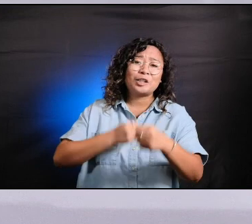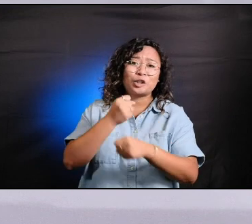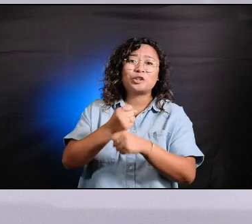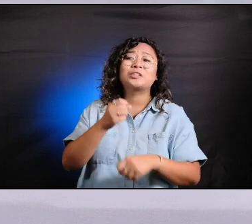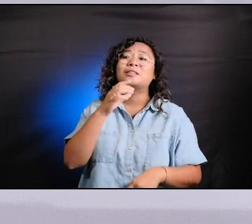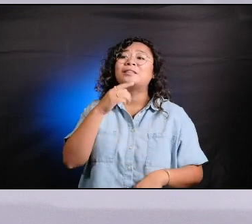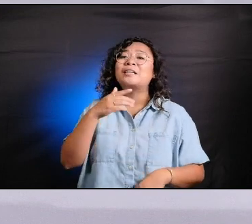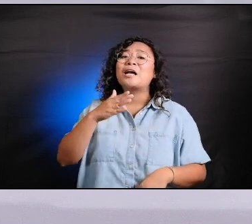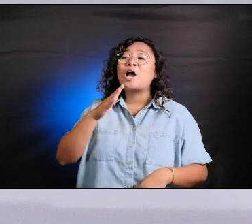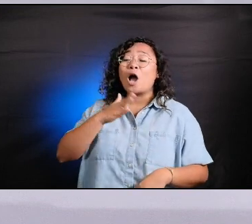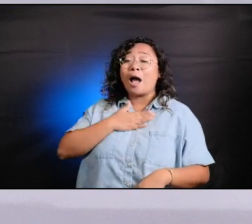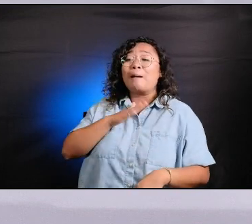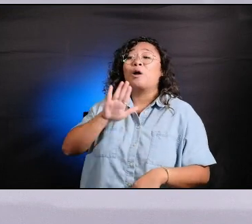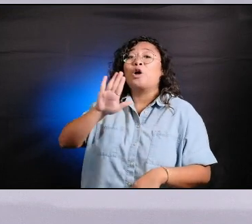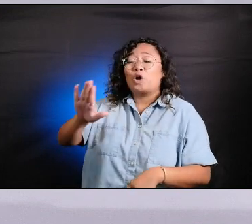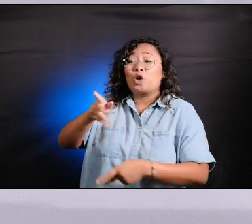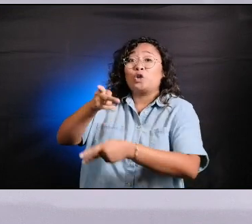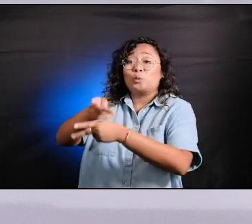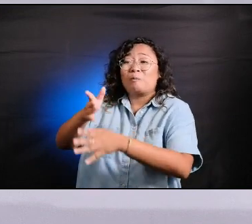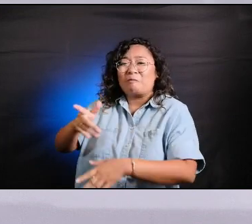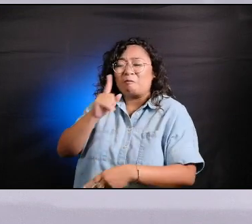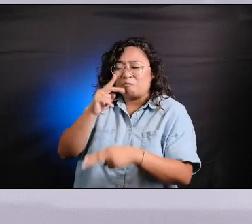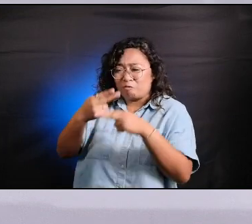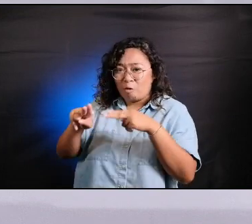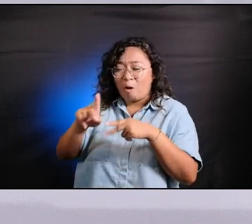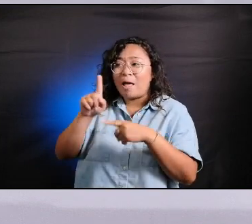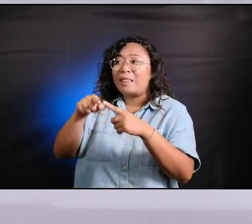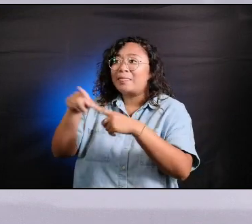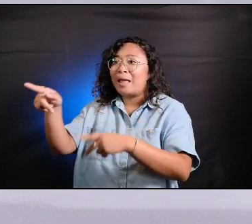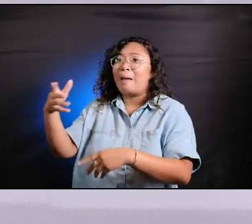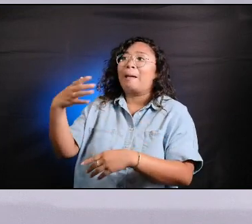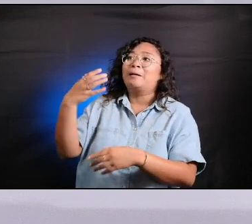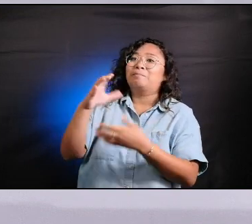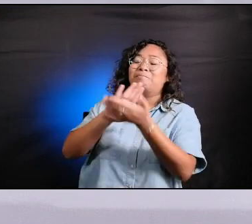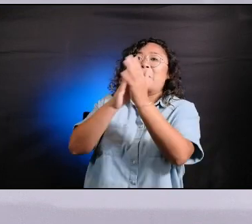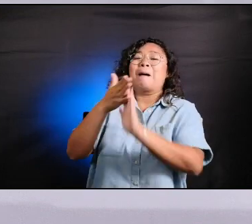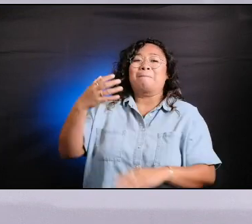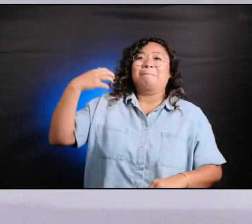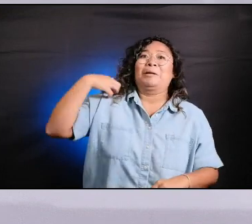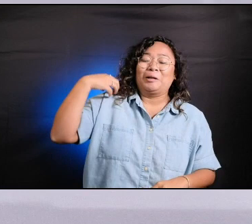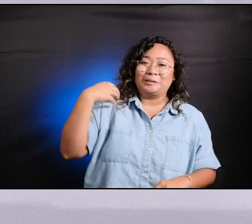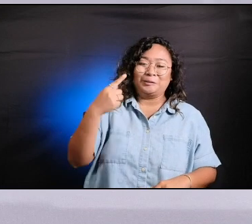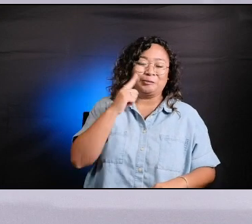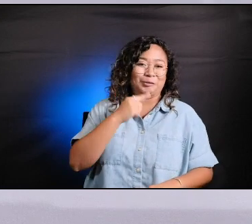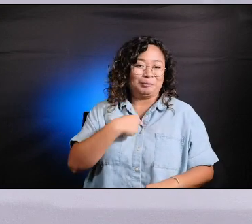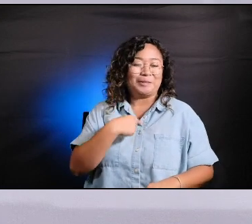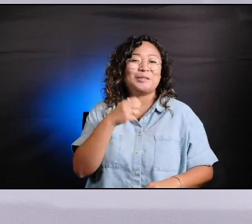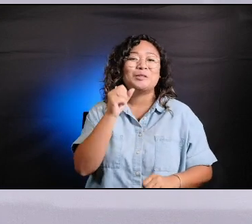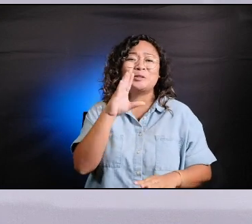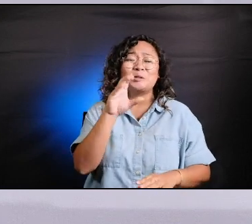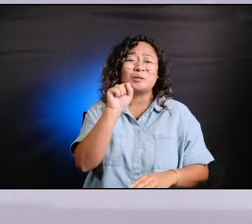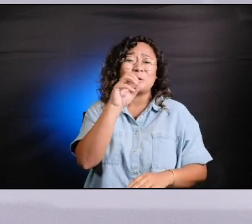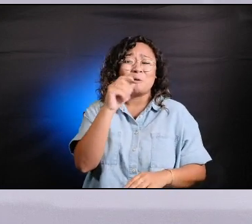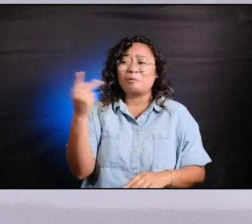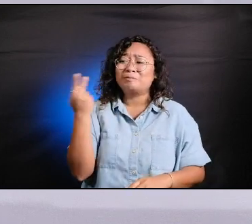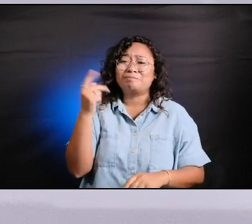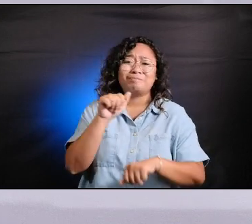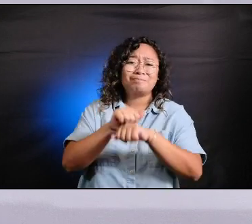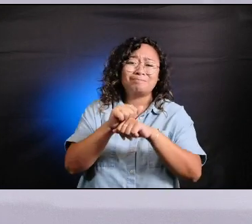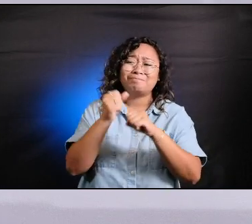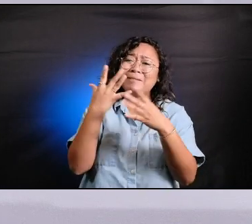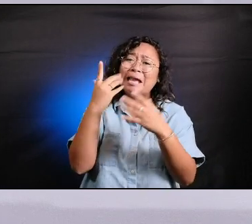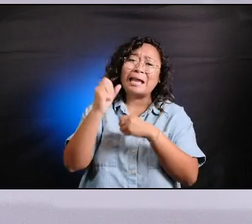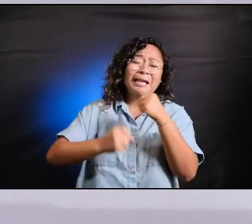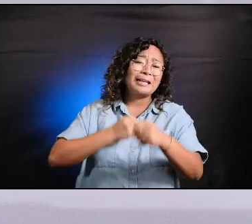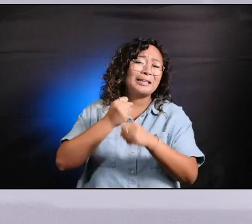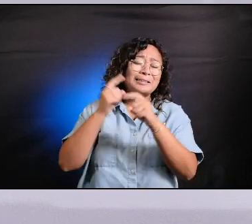short time. Then she became my supervisor, my chief nursing officer. So we go back many, many years.